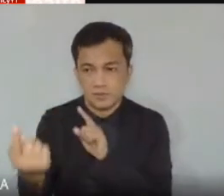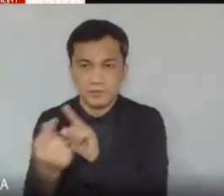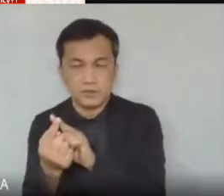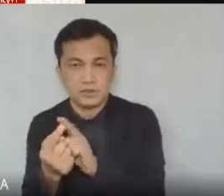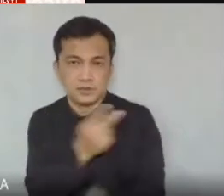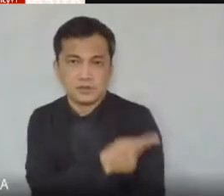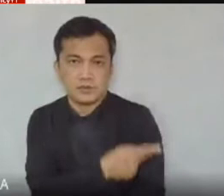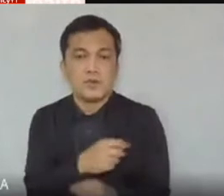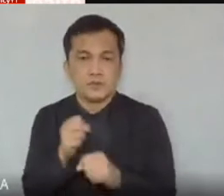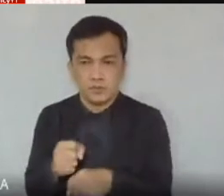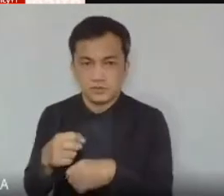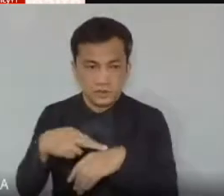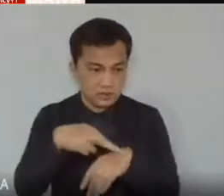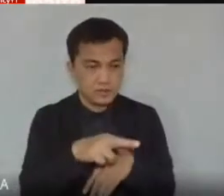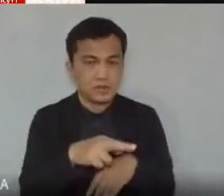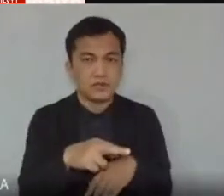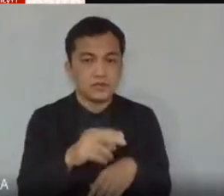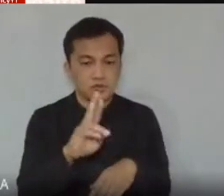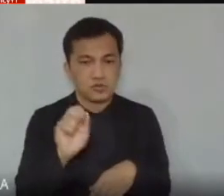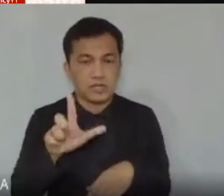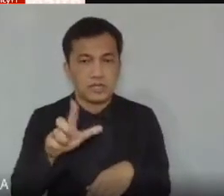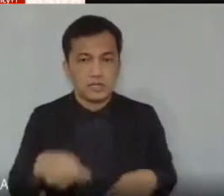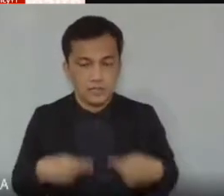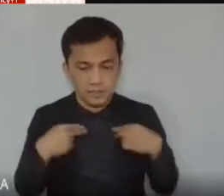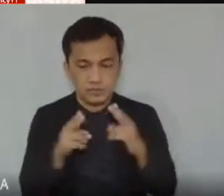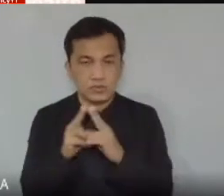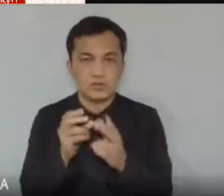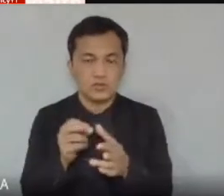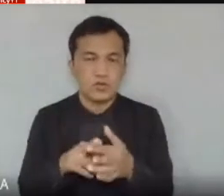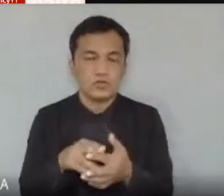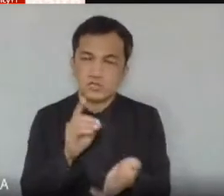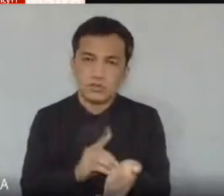about that? That's a suggestion po. Yeah, it could be also done at